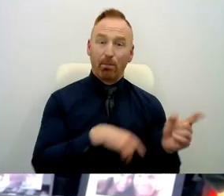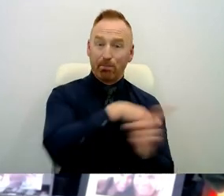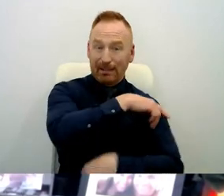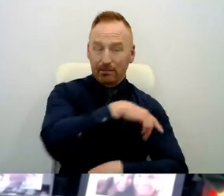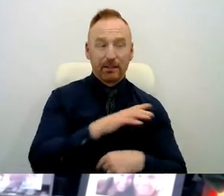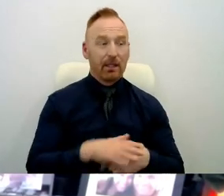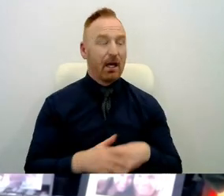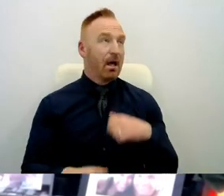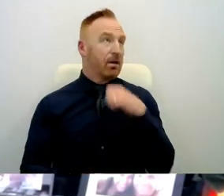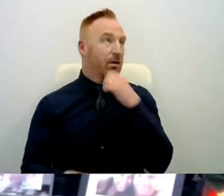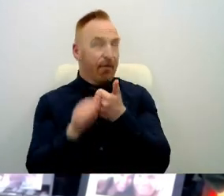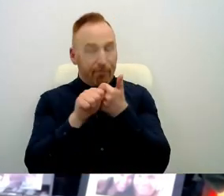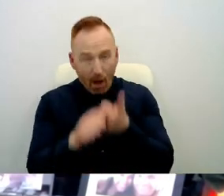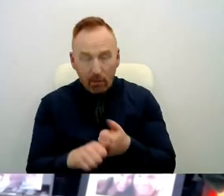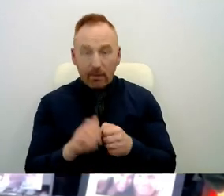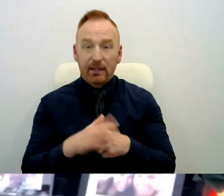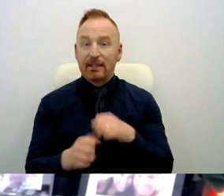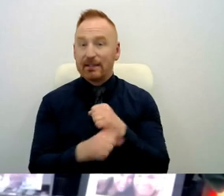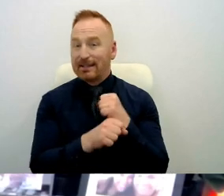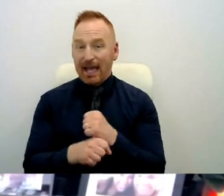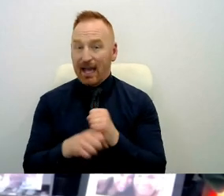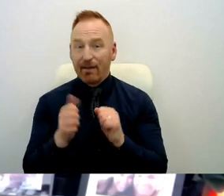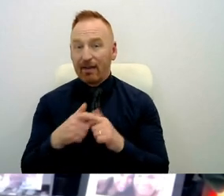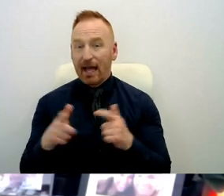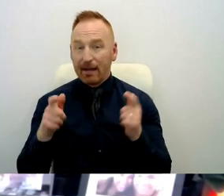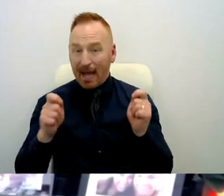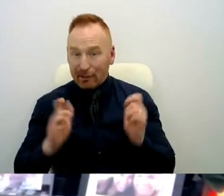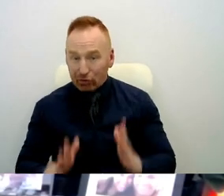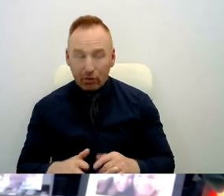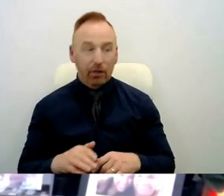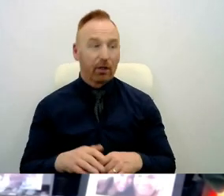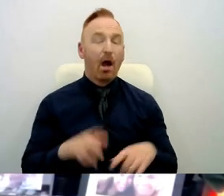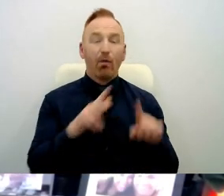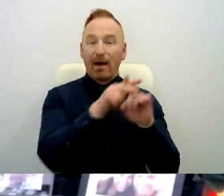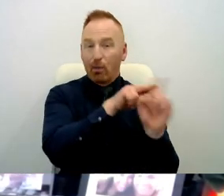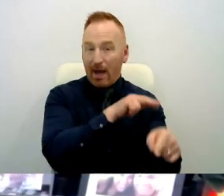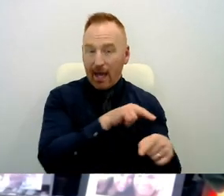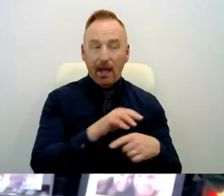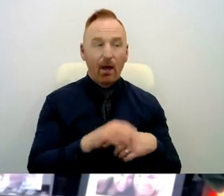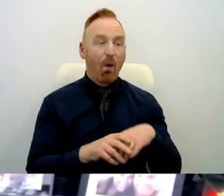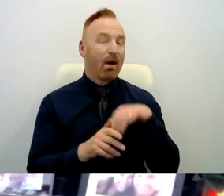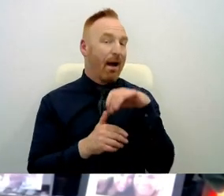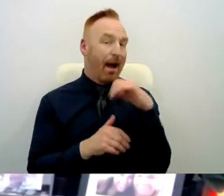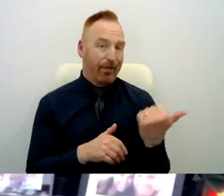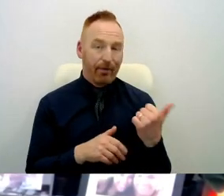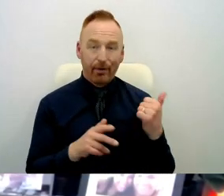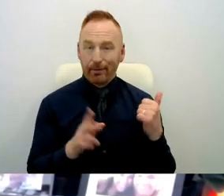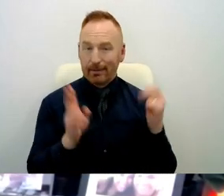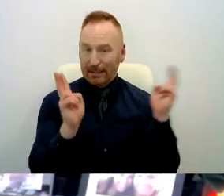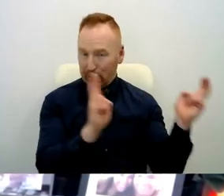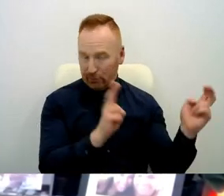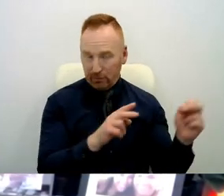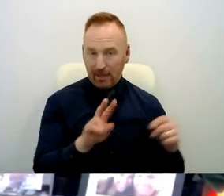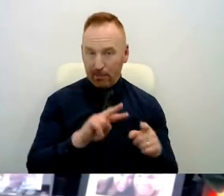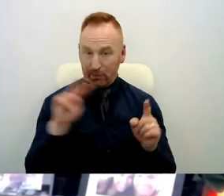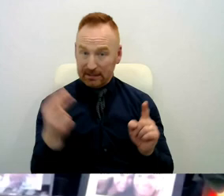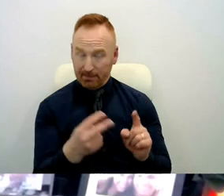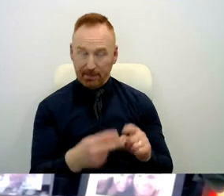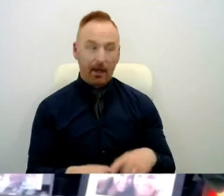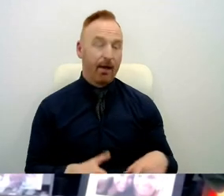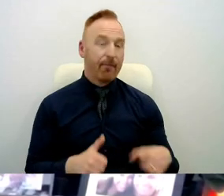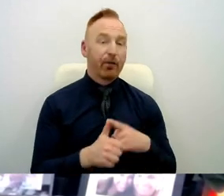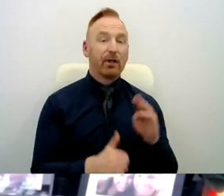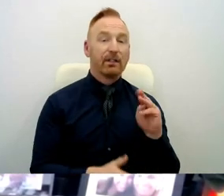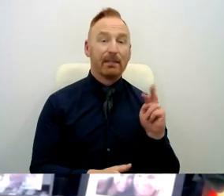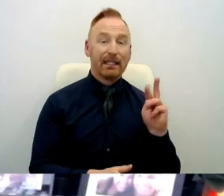the satisfaction of the slaveholder, for running away, or for any other offense which may have been perceived. The first